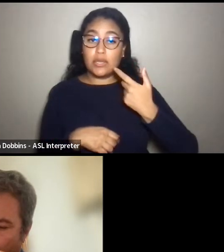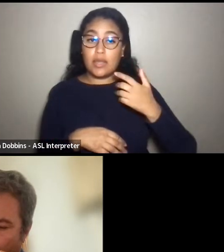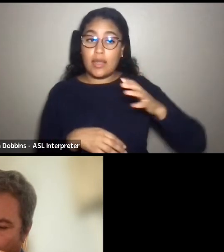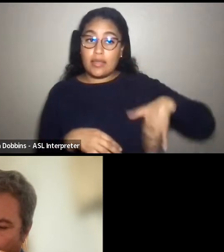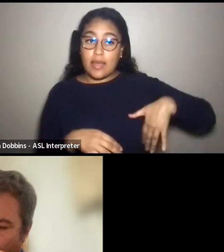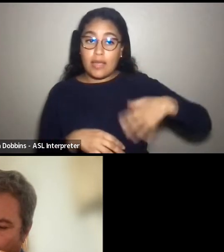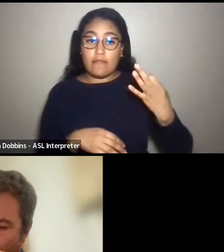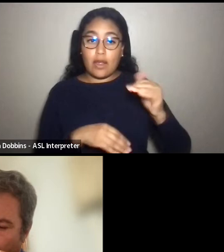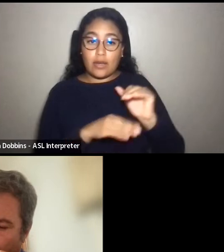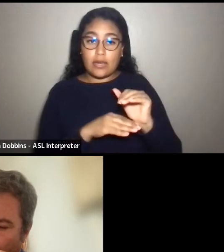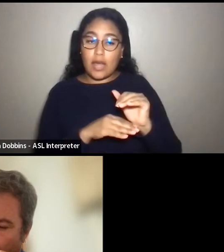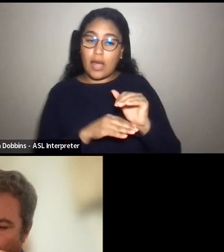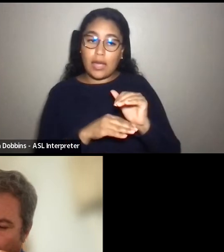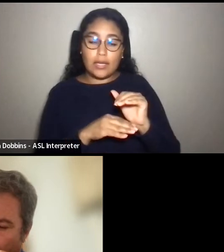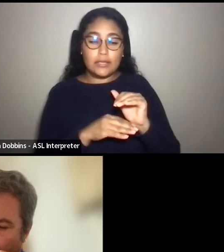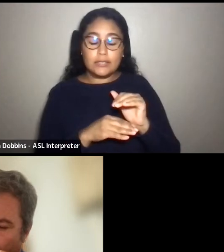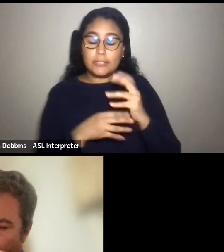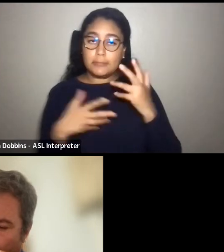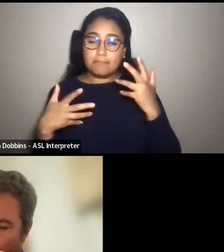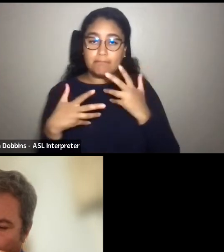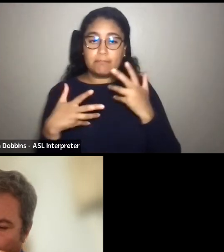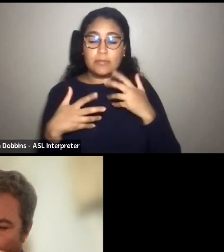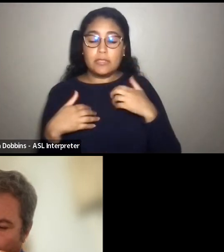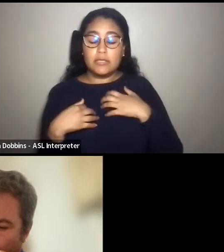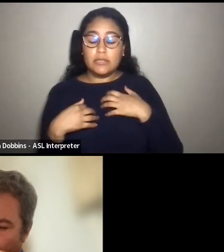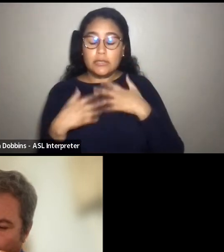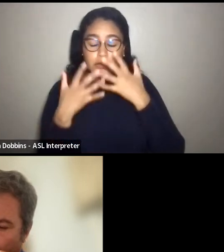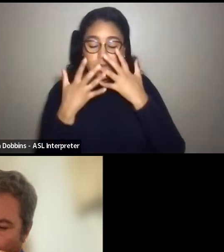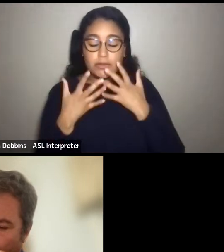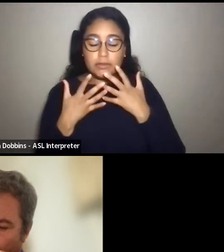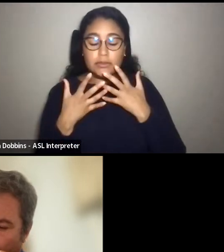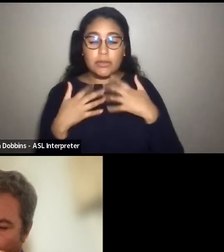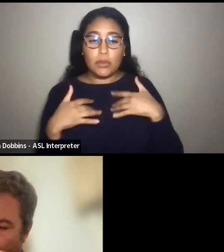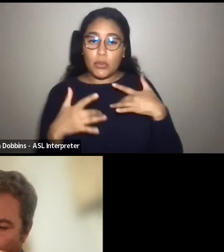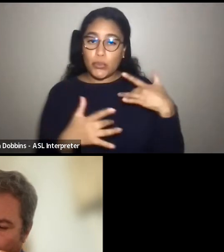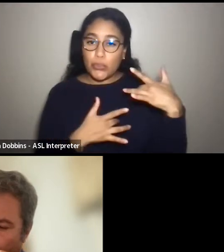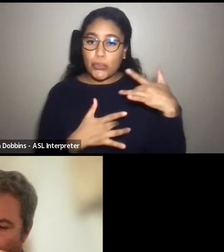night in anguish and worry and